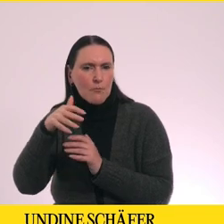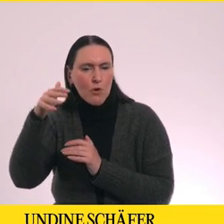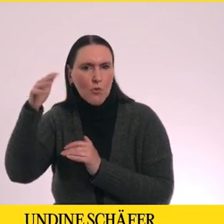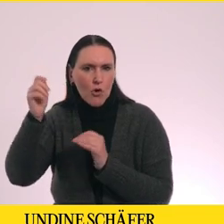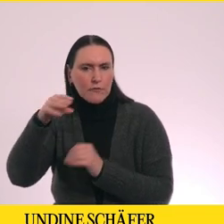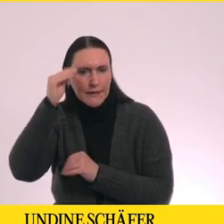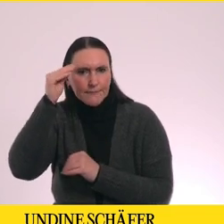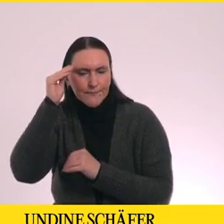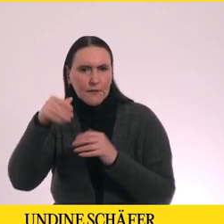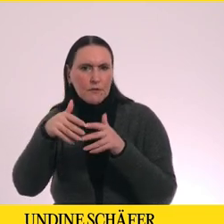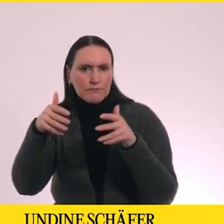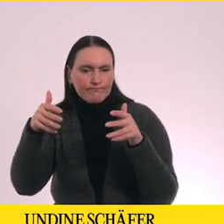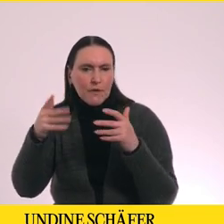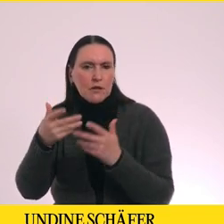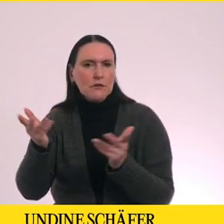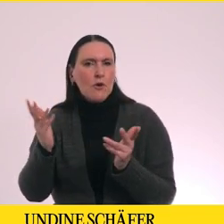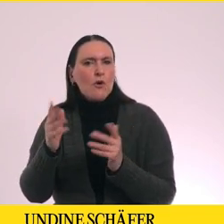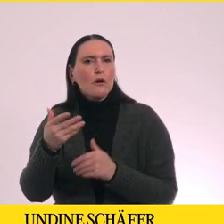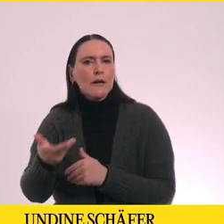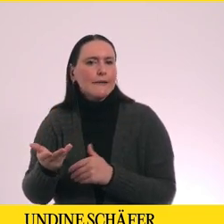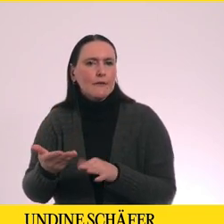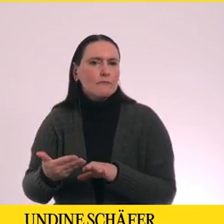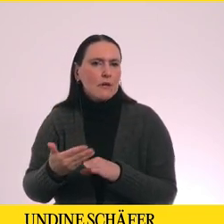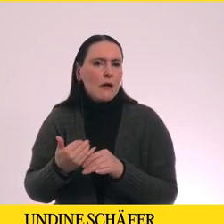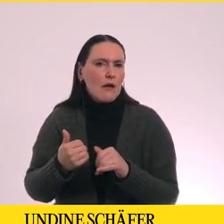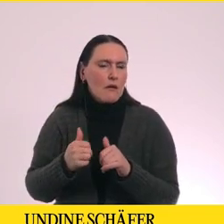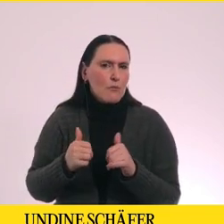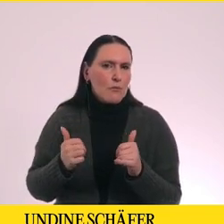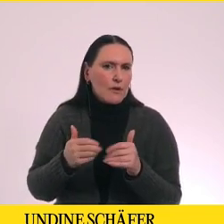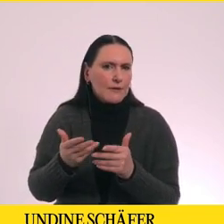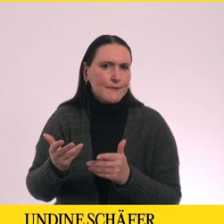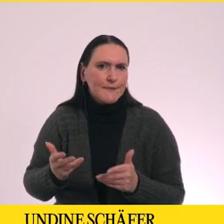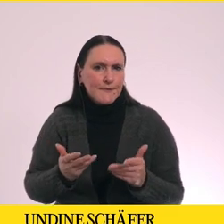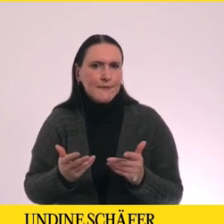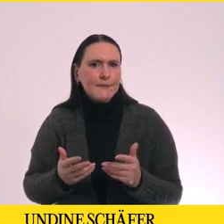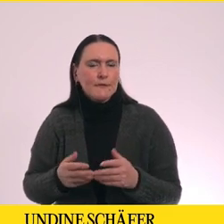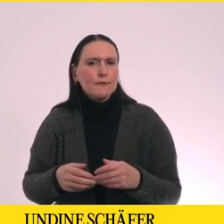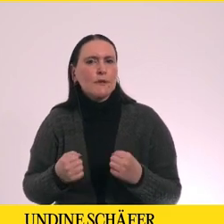into appearance. So maybe what's taken for granted shakes a bit.